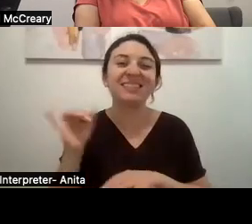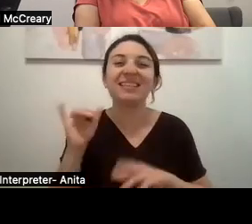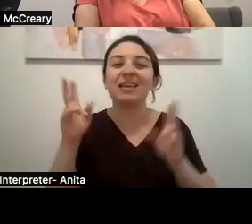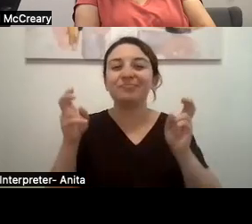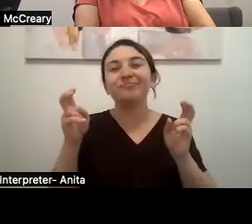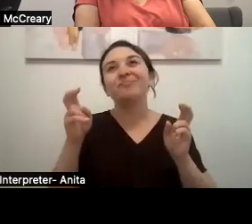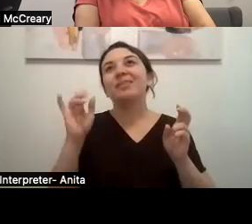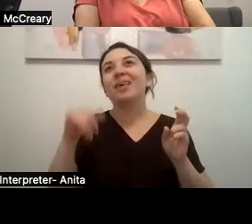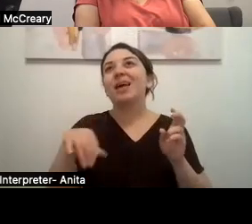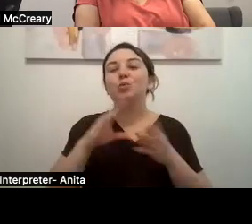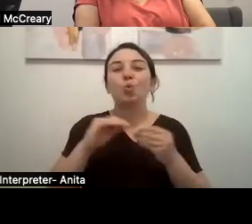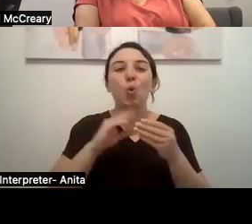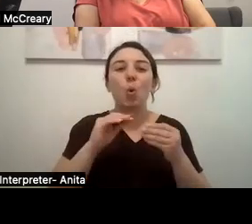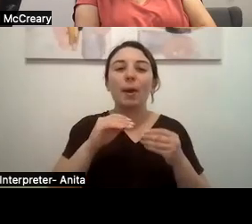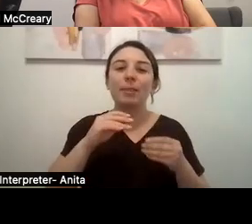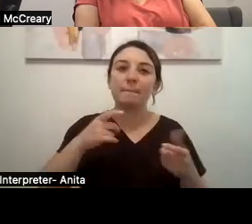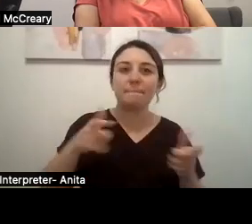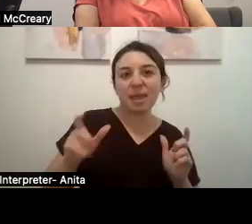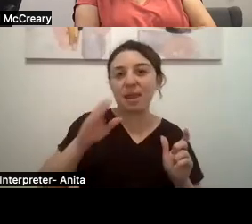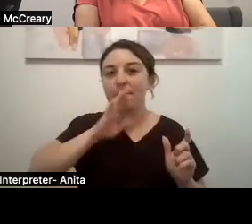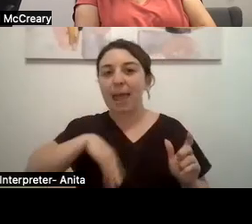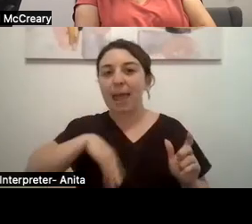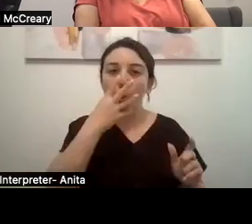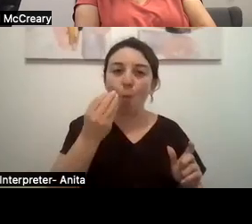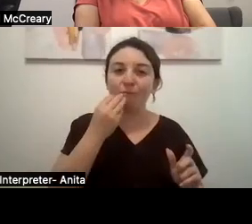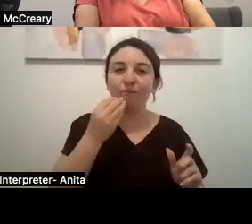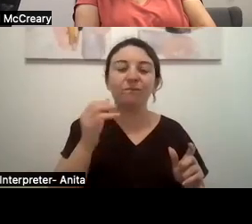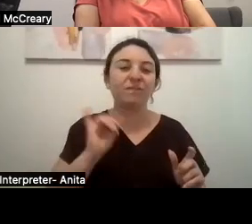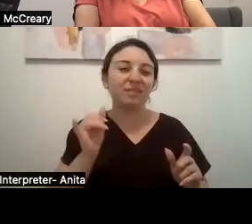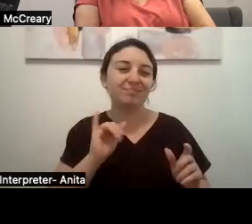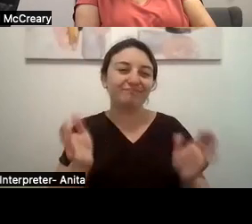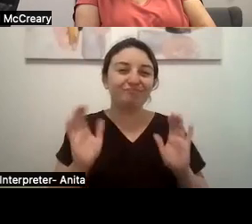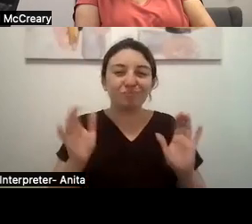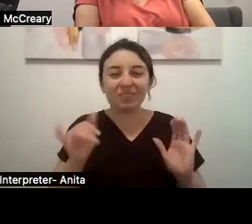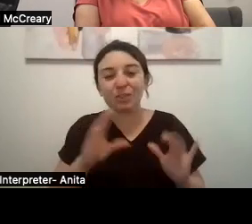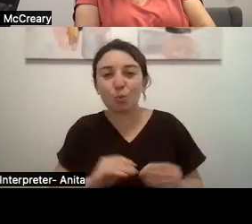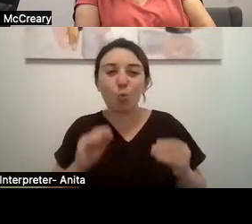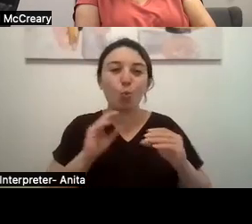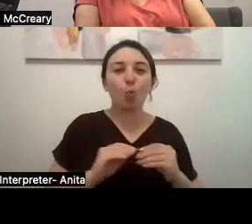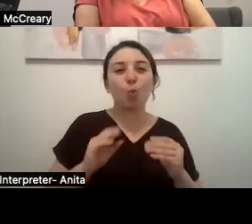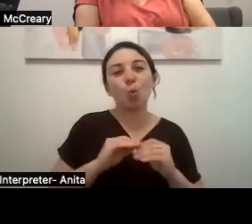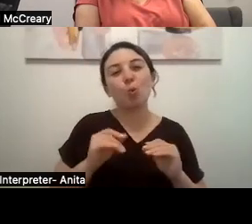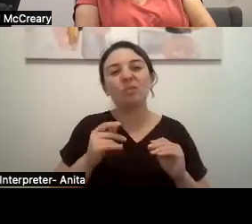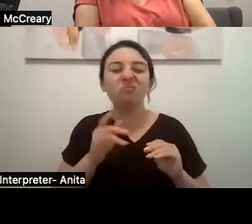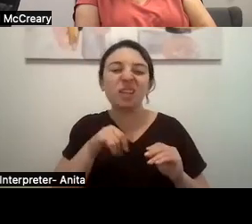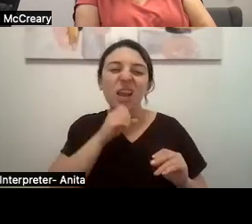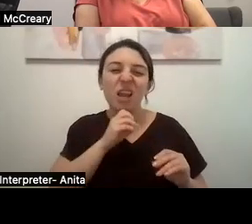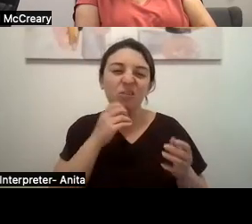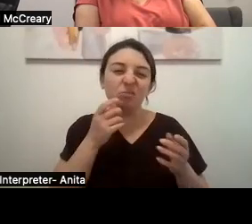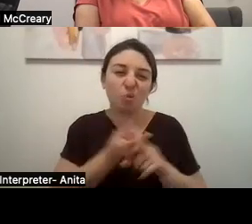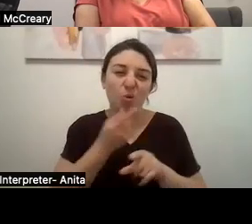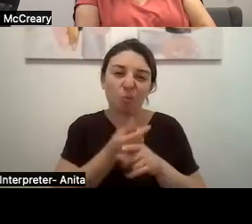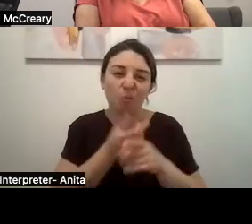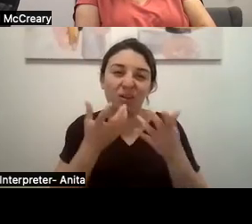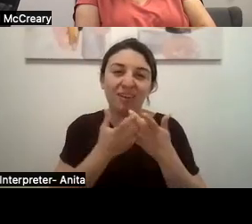is coming in. And so we really kind of make it more of a story, and just mostly we emphasize that the